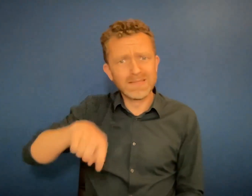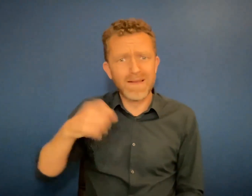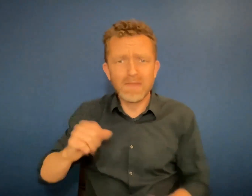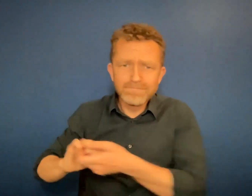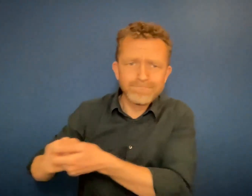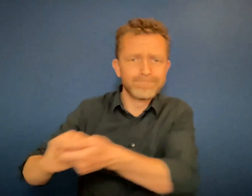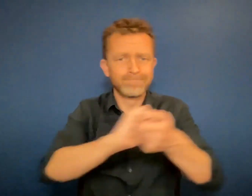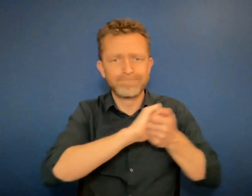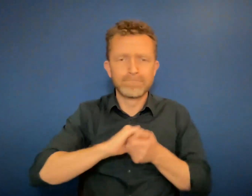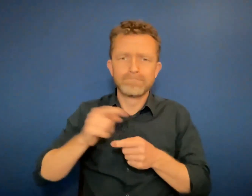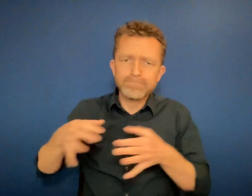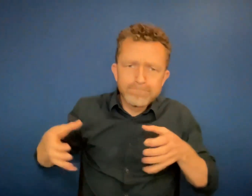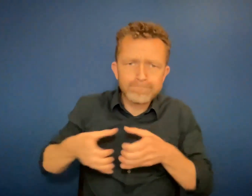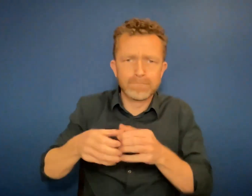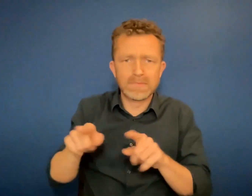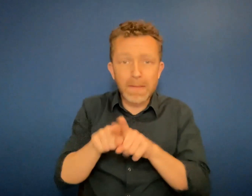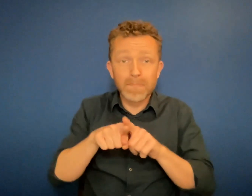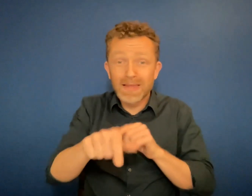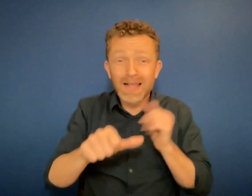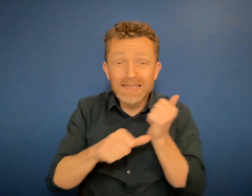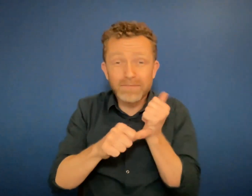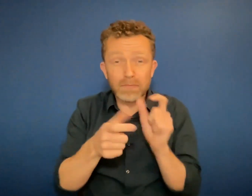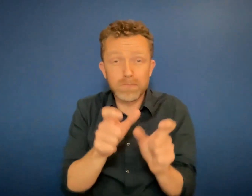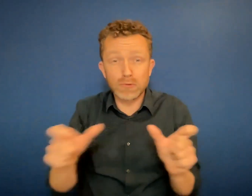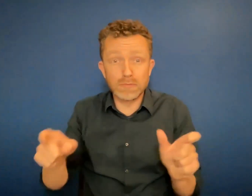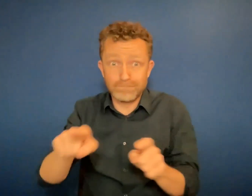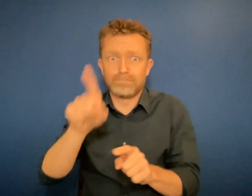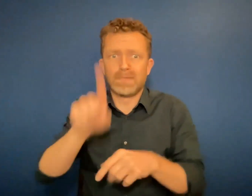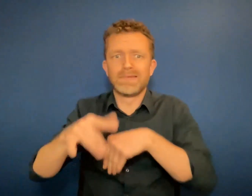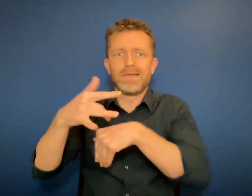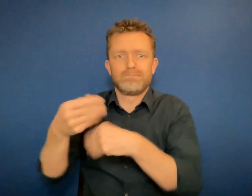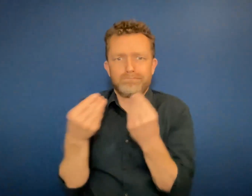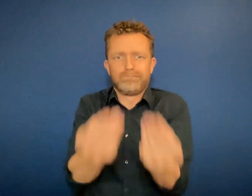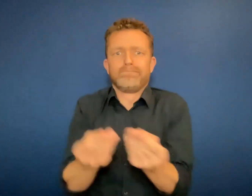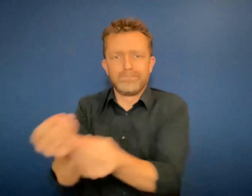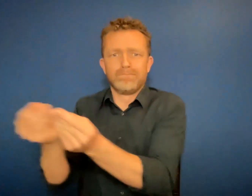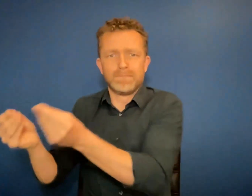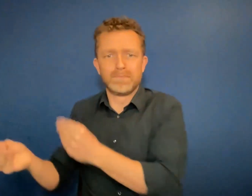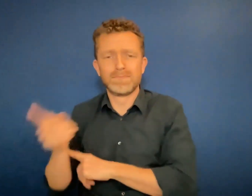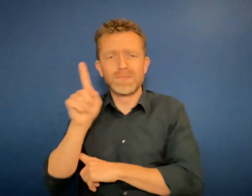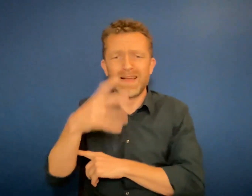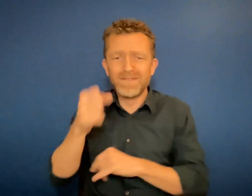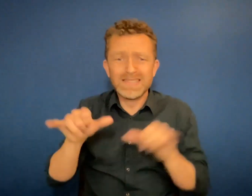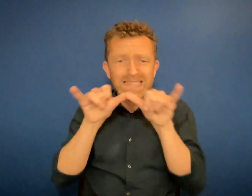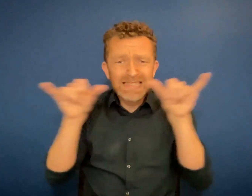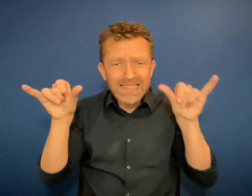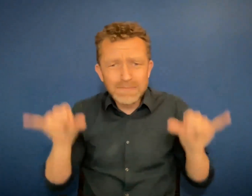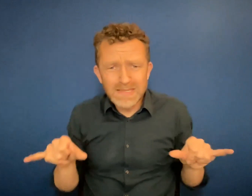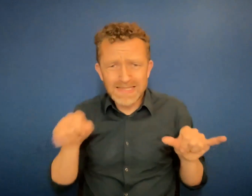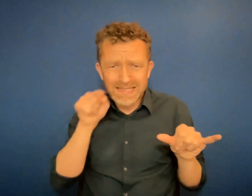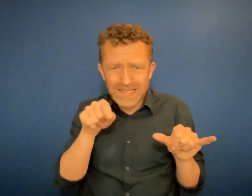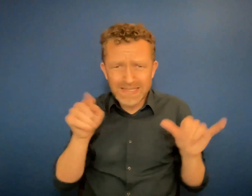that things are scaled up and sustained over time. Thank you so much, Satish. So we'll move on to